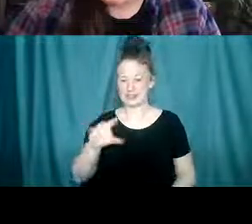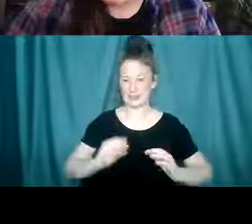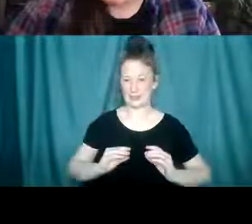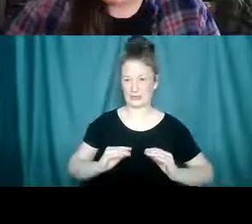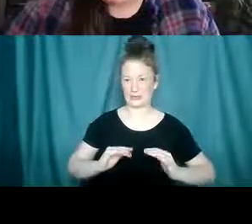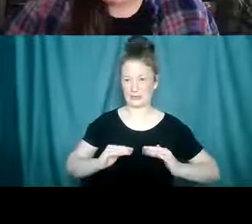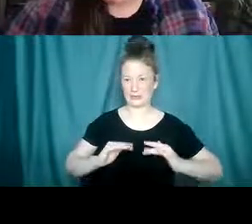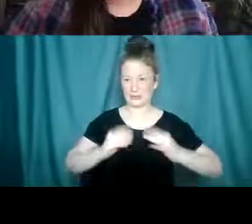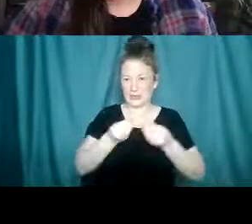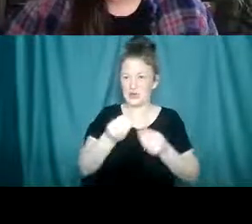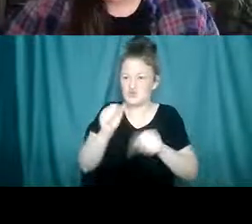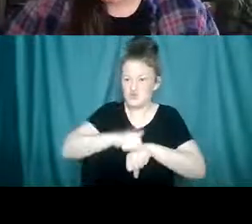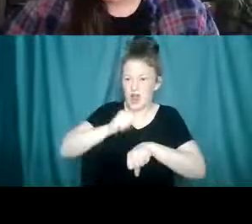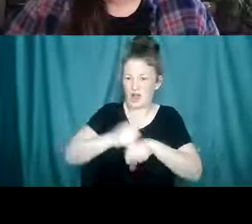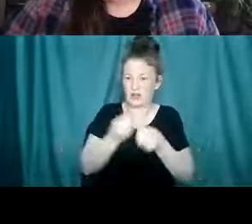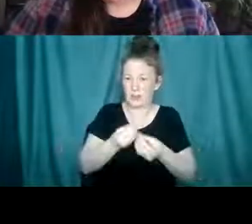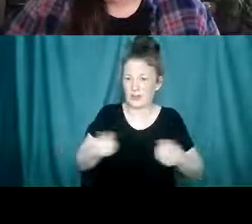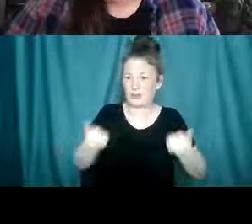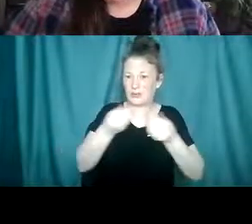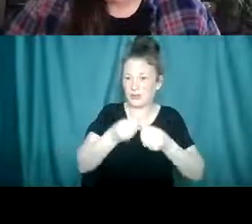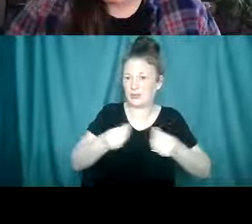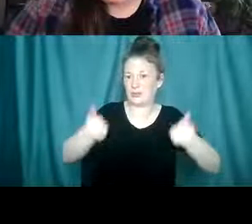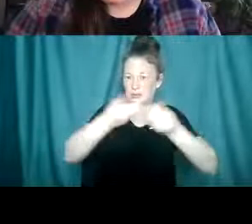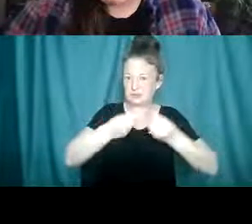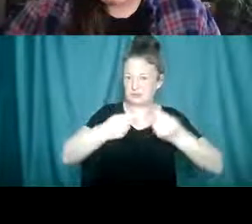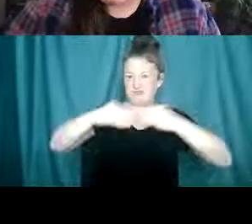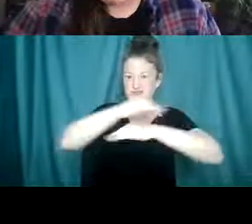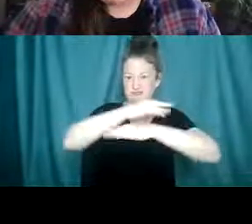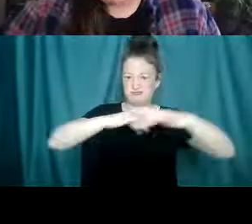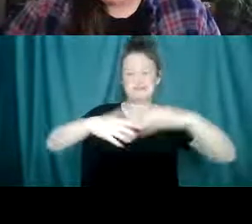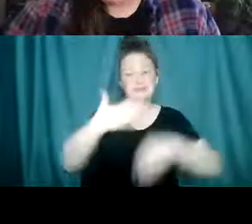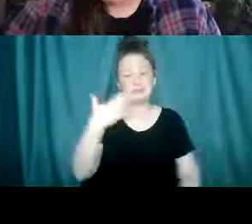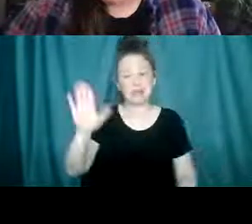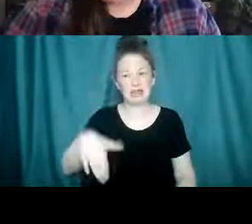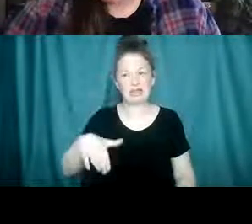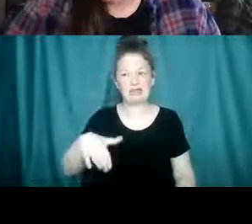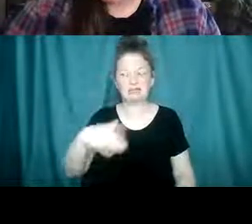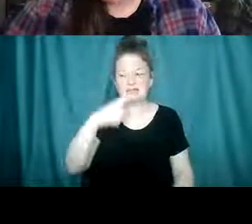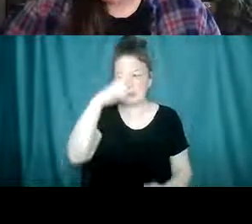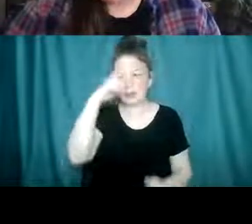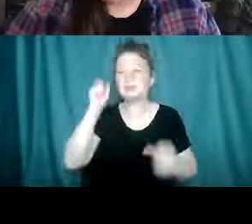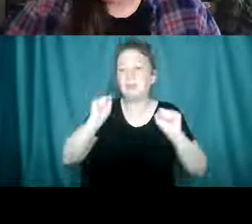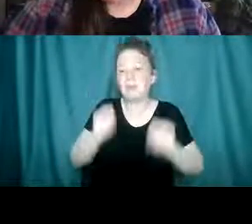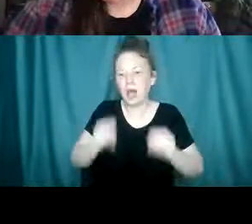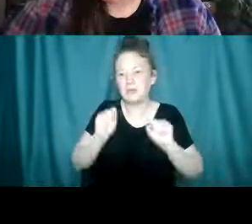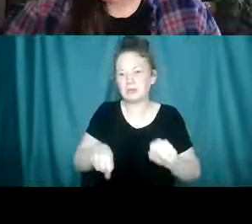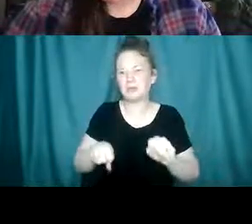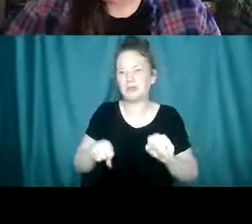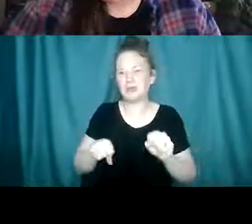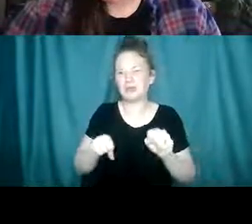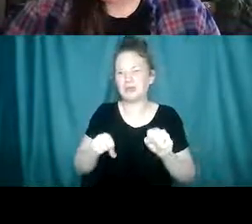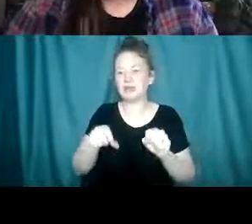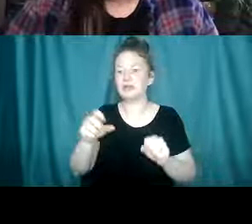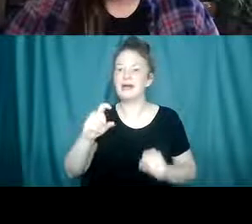rocks along the way. And it's bad because then it can mobilize your